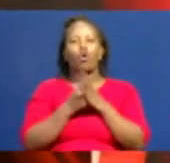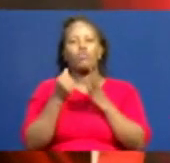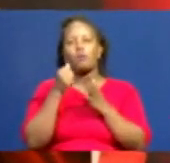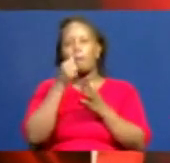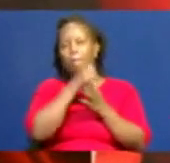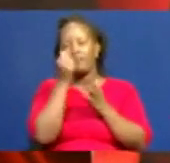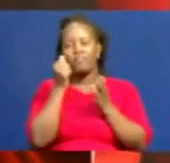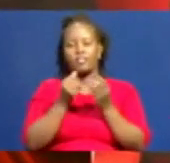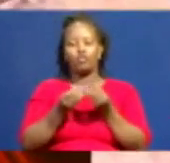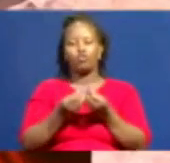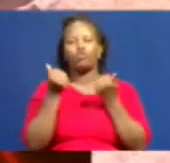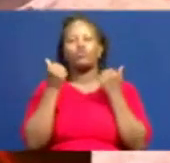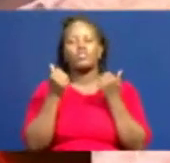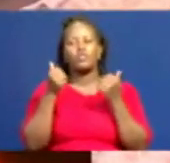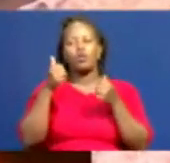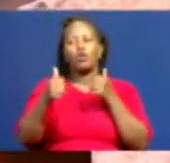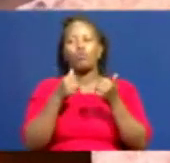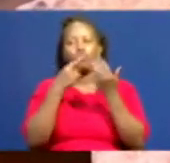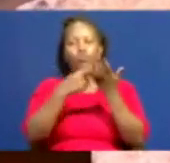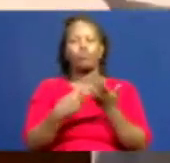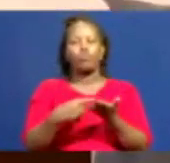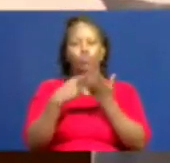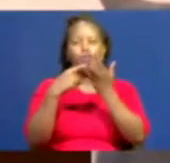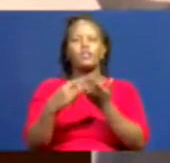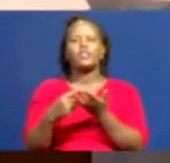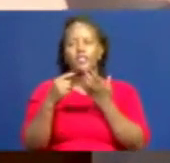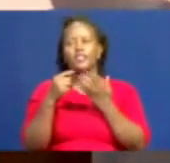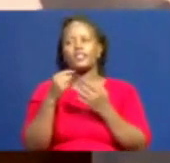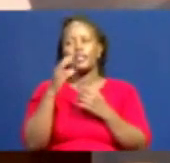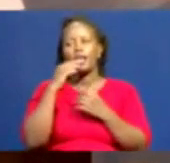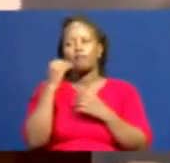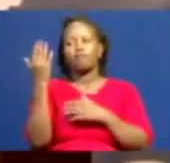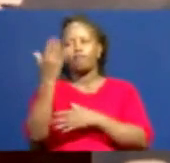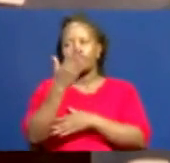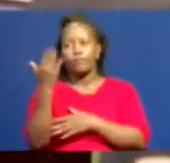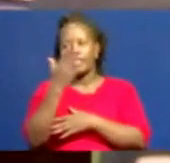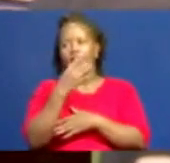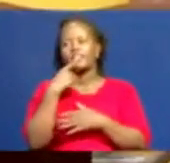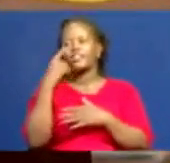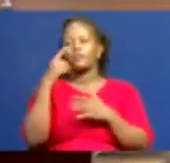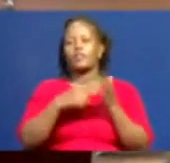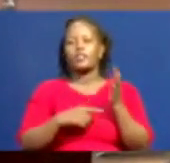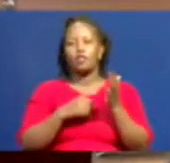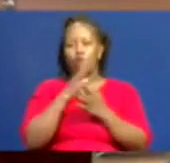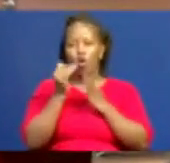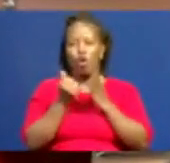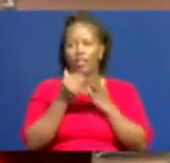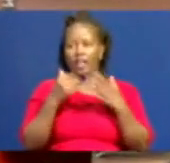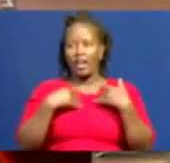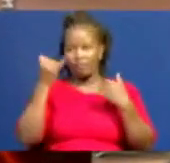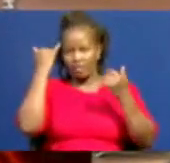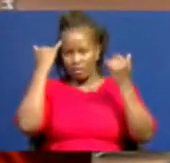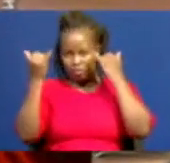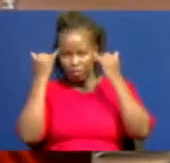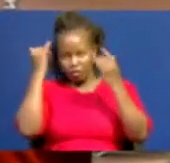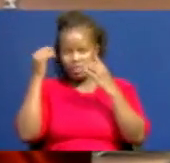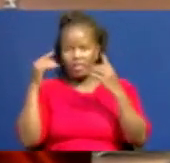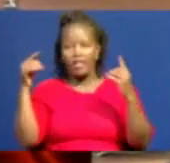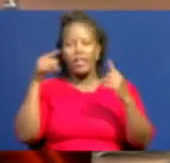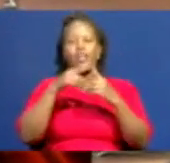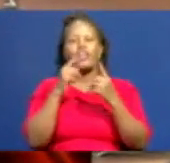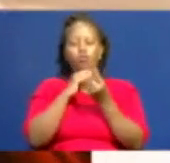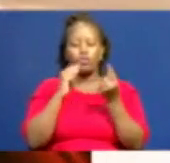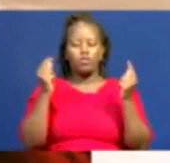connectivity solutions was underscored, with speakers saying such solutions are beacons of innovation poised to revolutionize